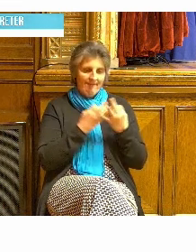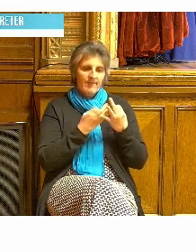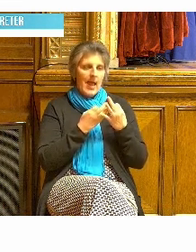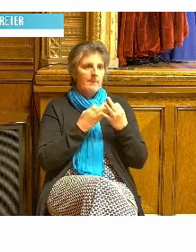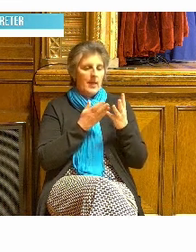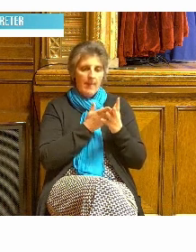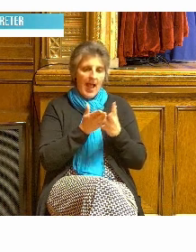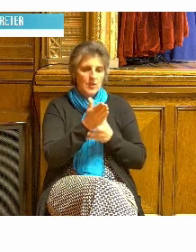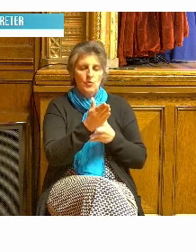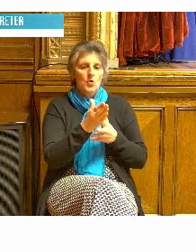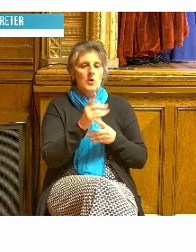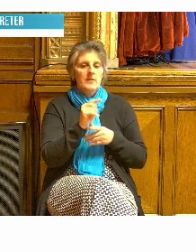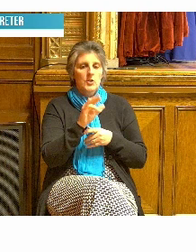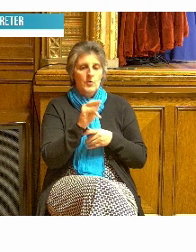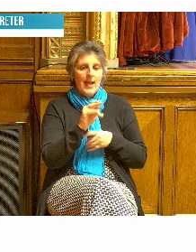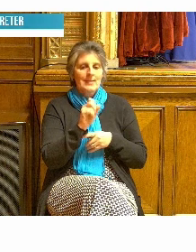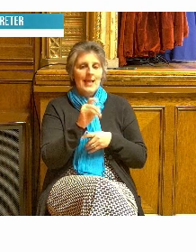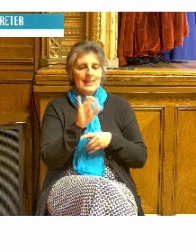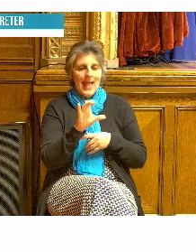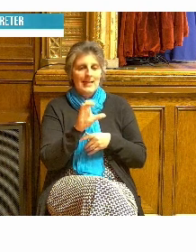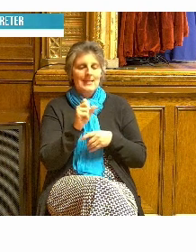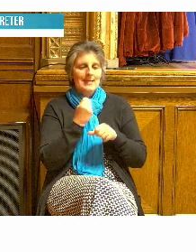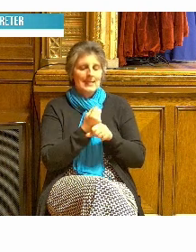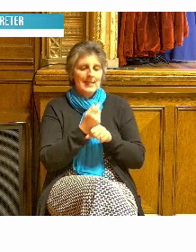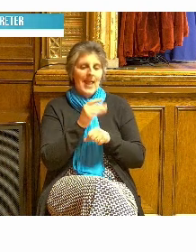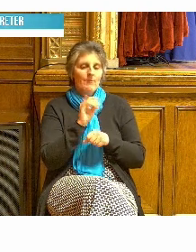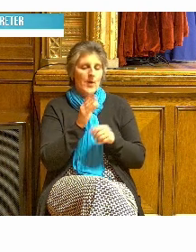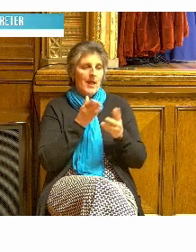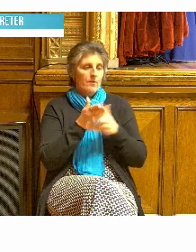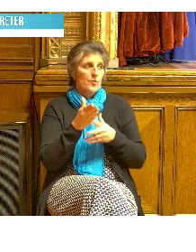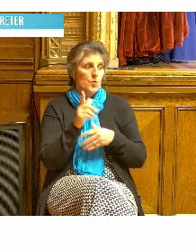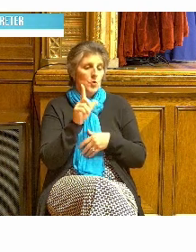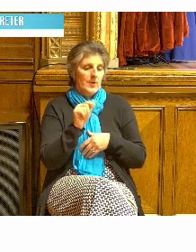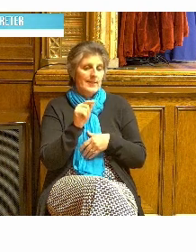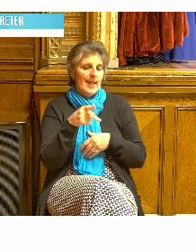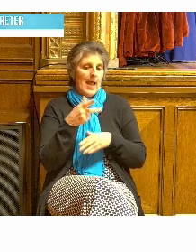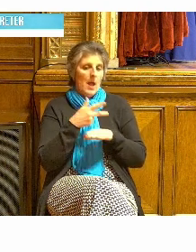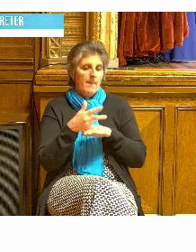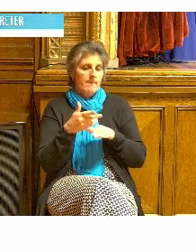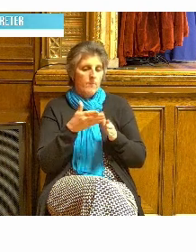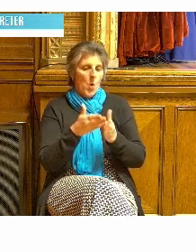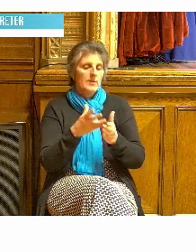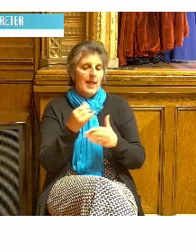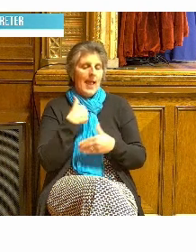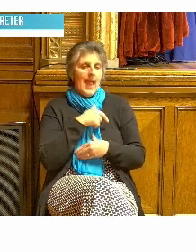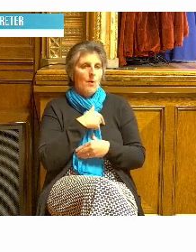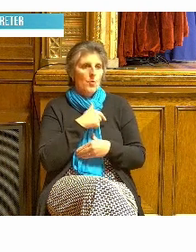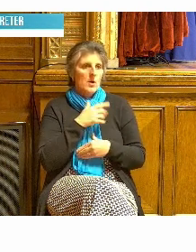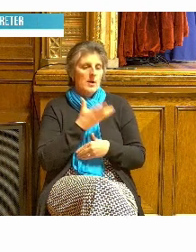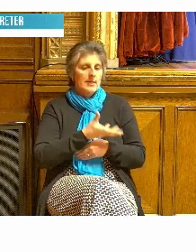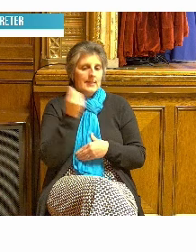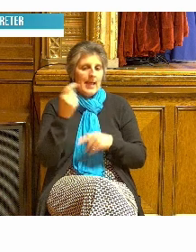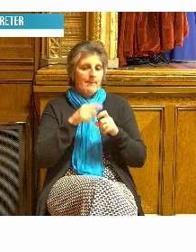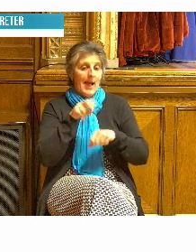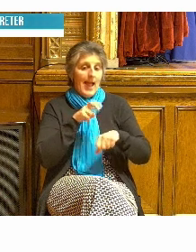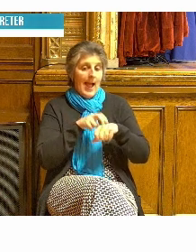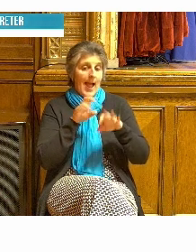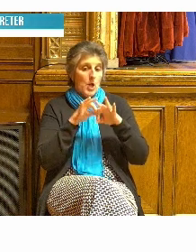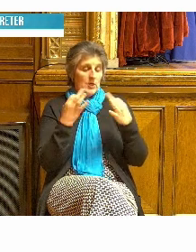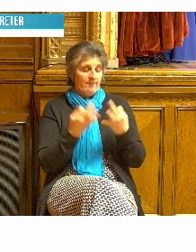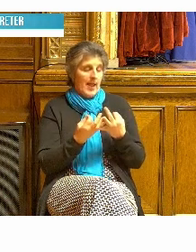through the transatlantic slave trade by entry of the Louisiana ports, and were taken by an Irish